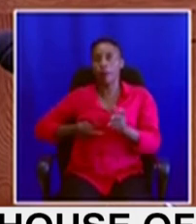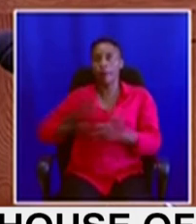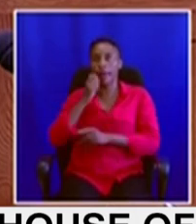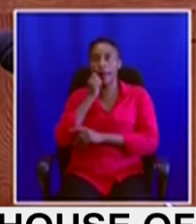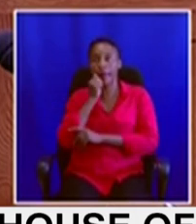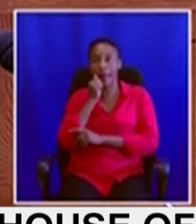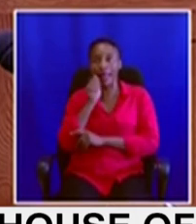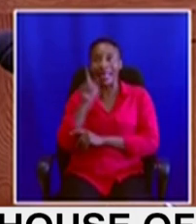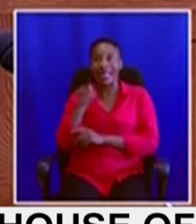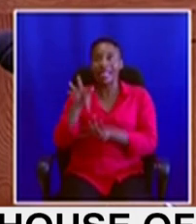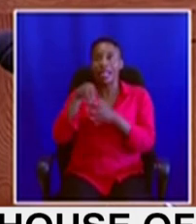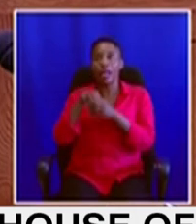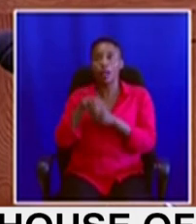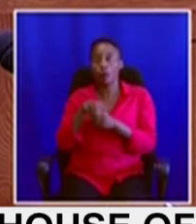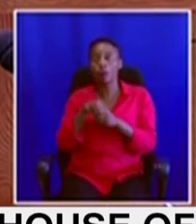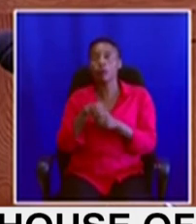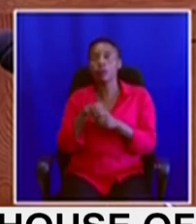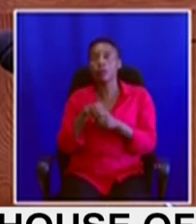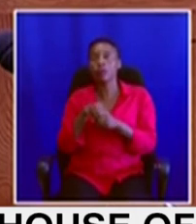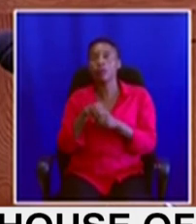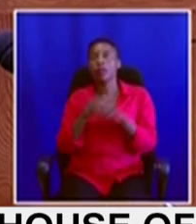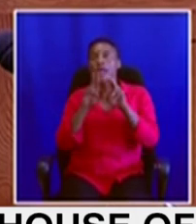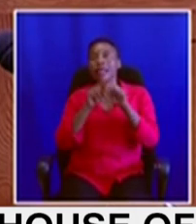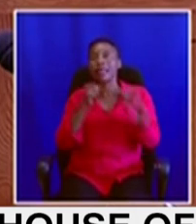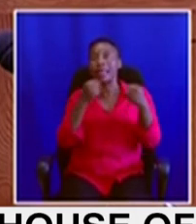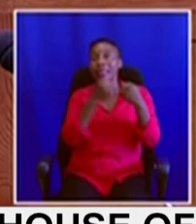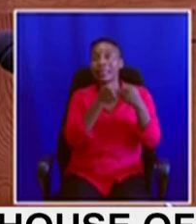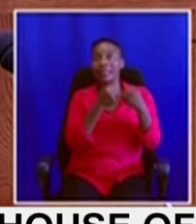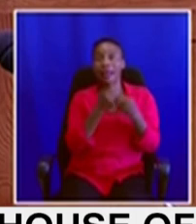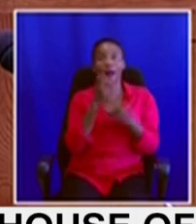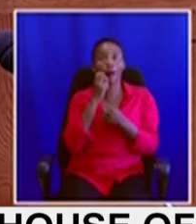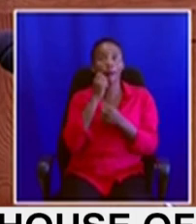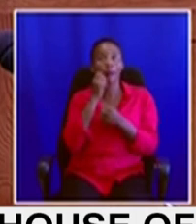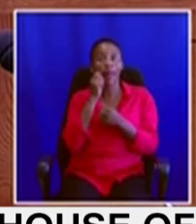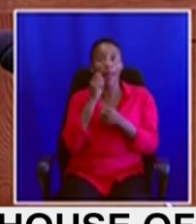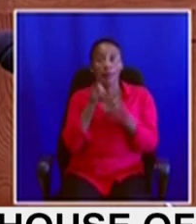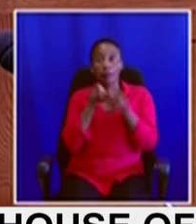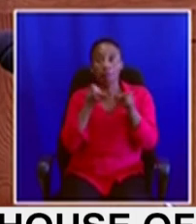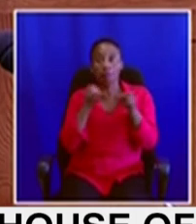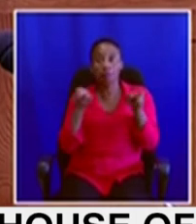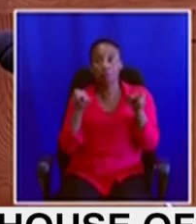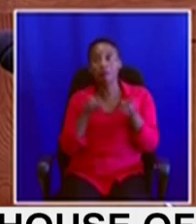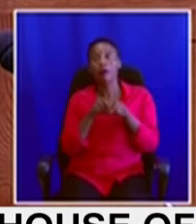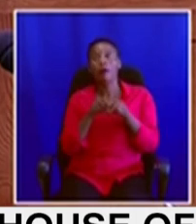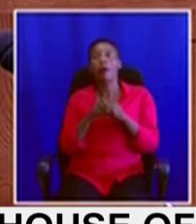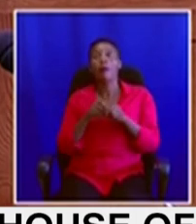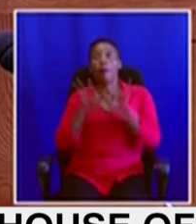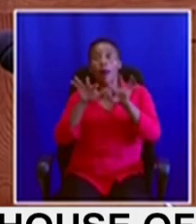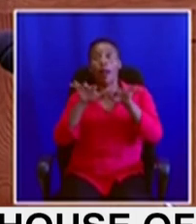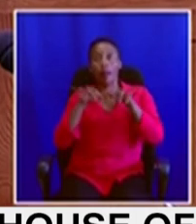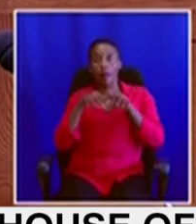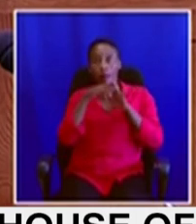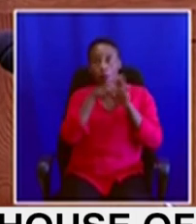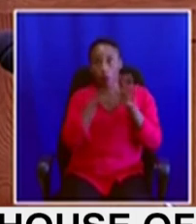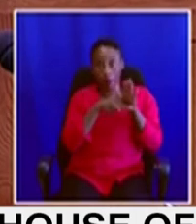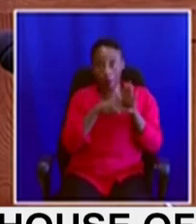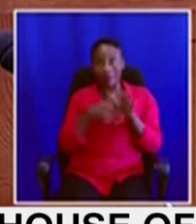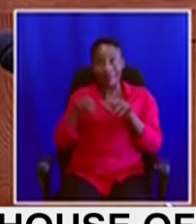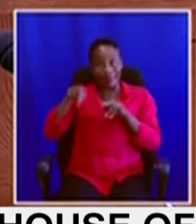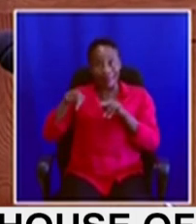These include the National Men's Parliament Programme, of which this House is a